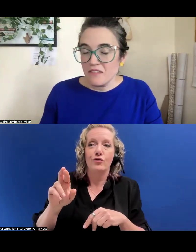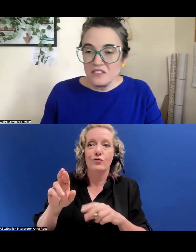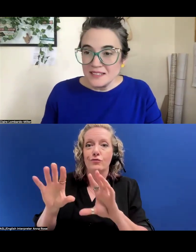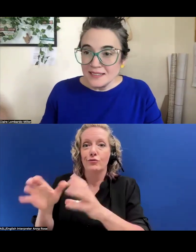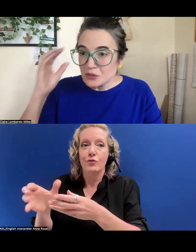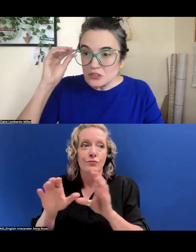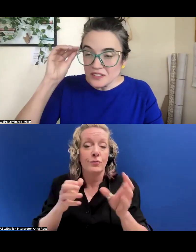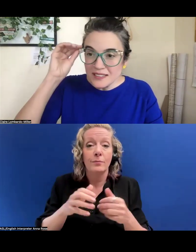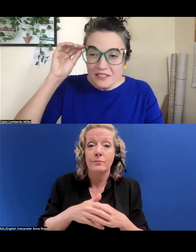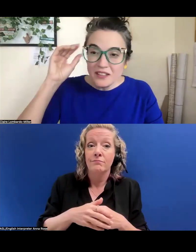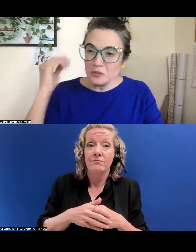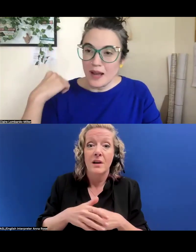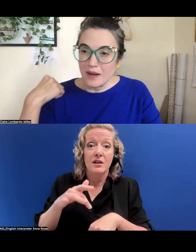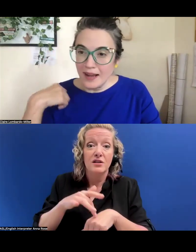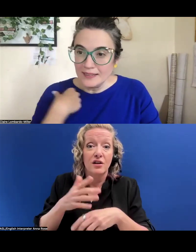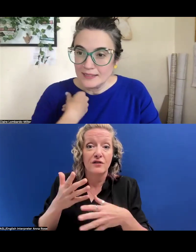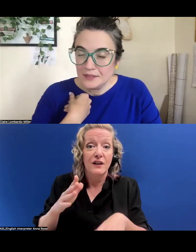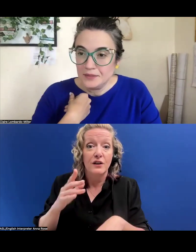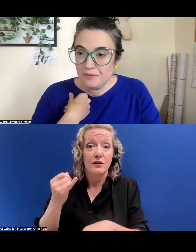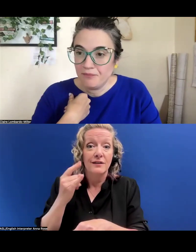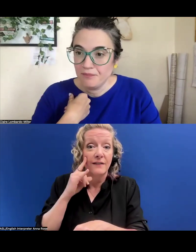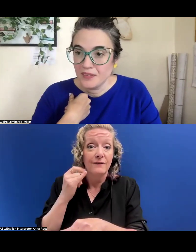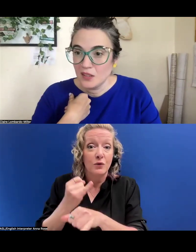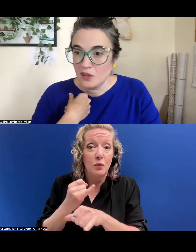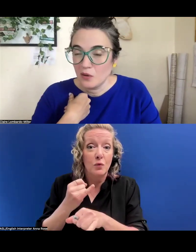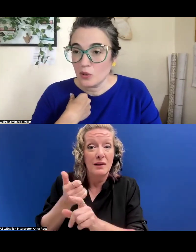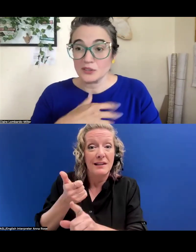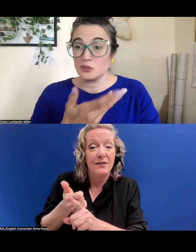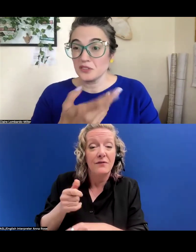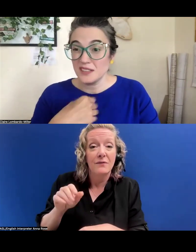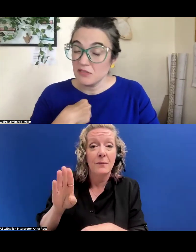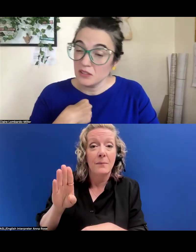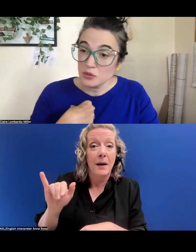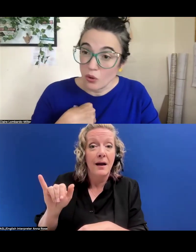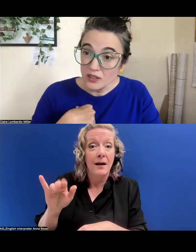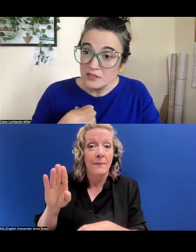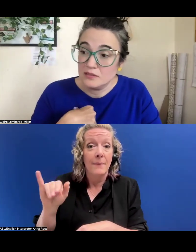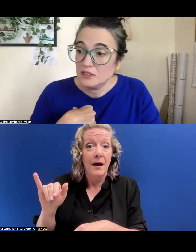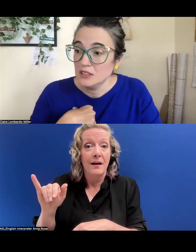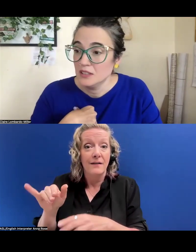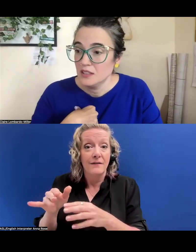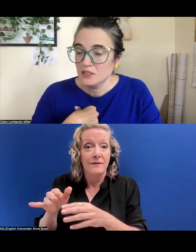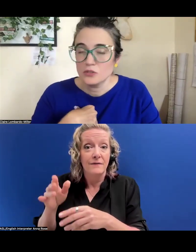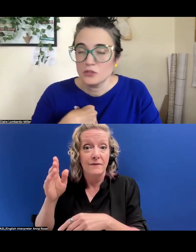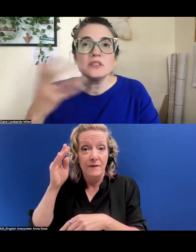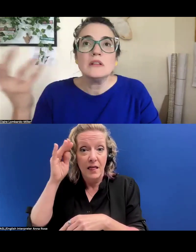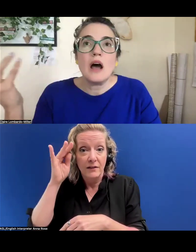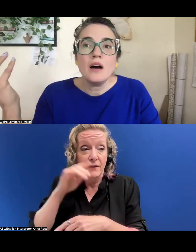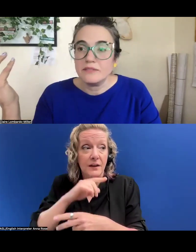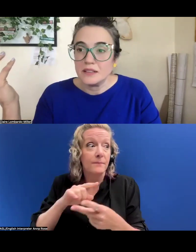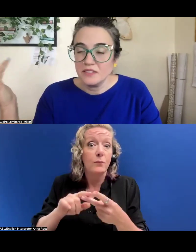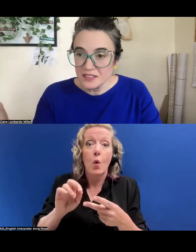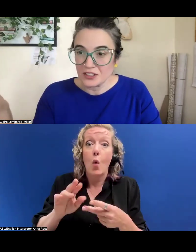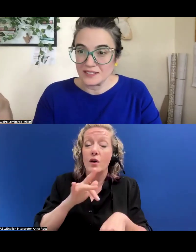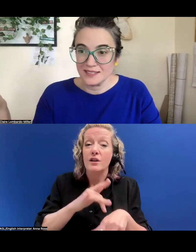Have you ever visited a school for the deaf that was bye-bye? Or a school for the deaf that was oral? Schools